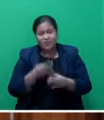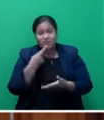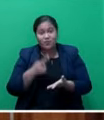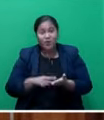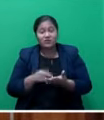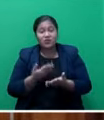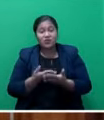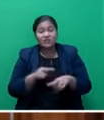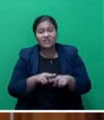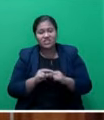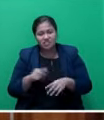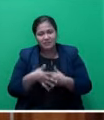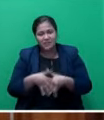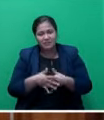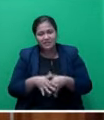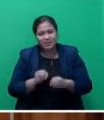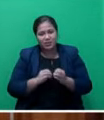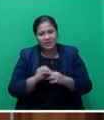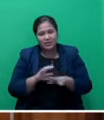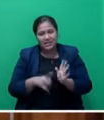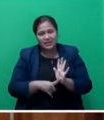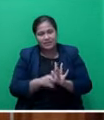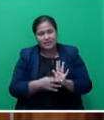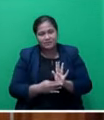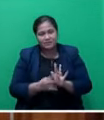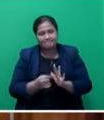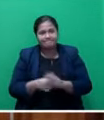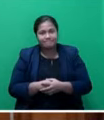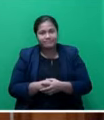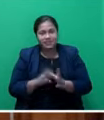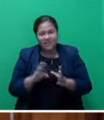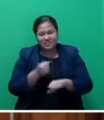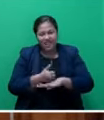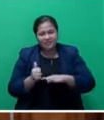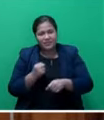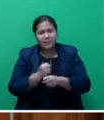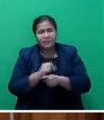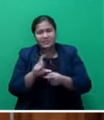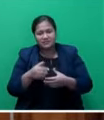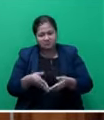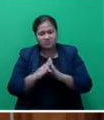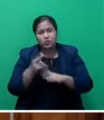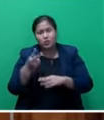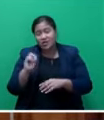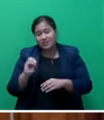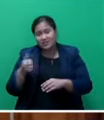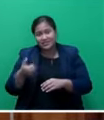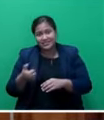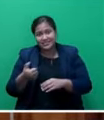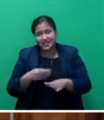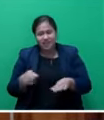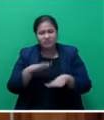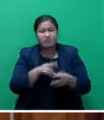Fiji Public Corporation Limited, a government commercial company incorporated in 2006, taking over the functions